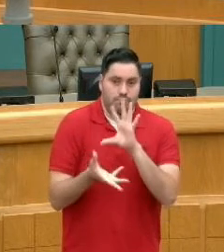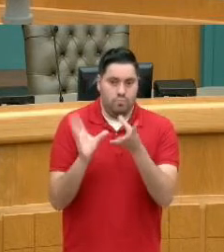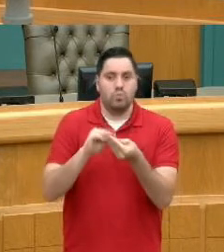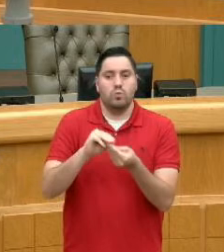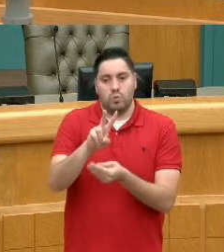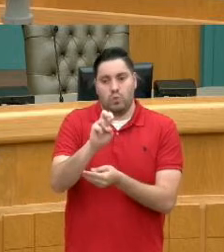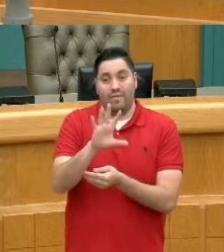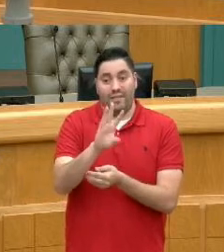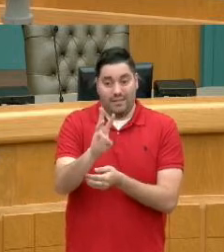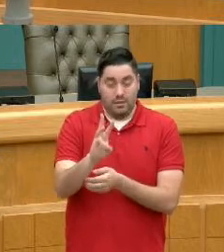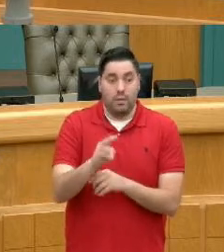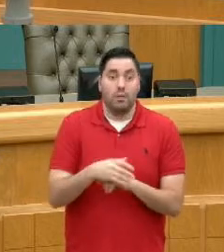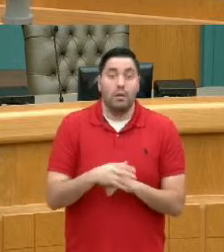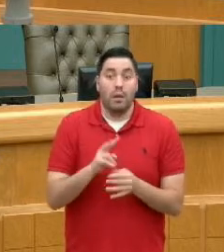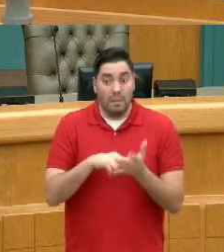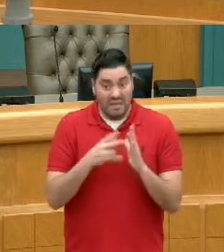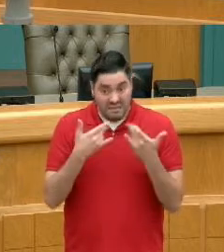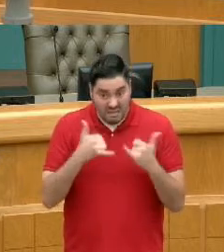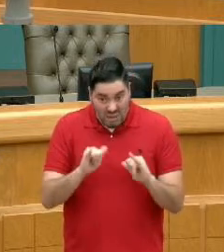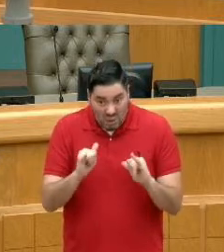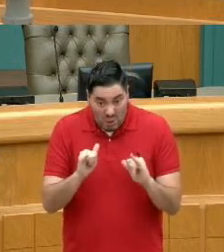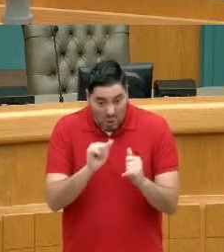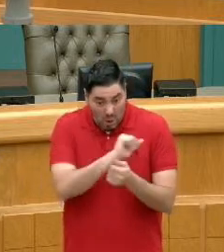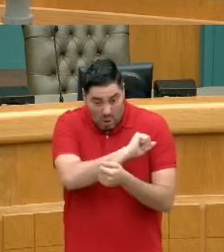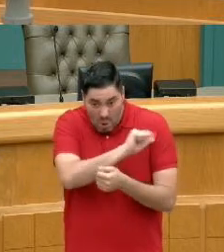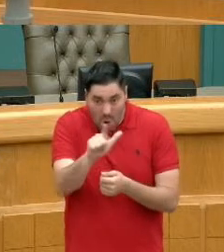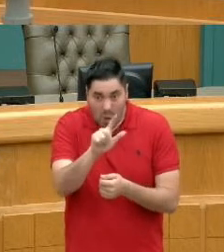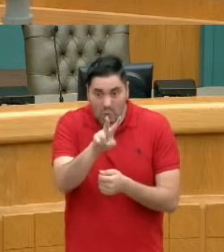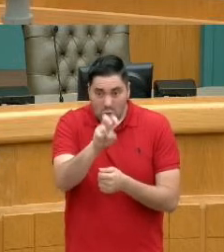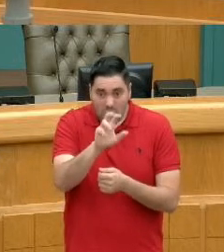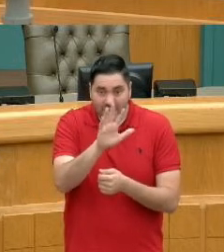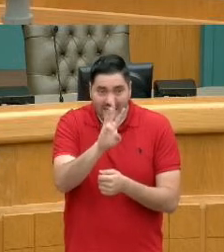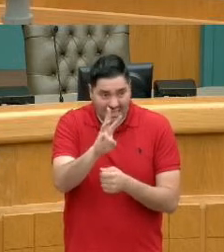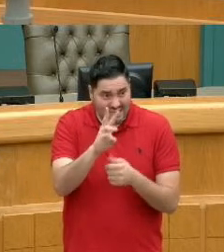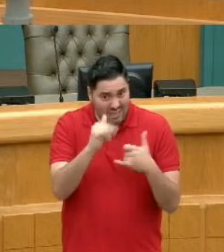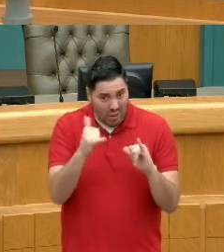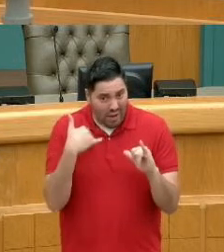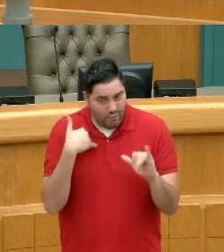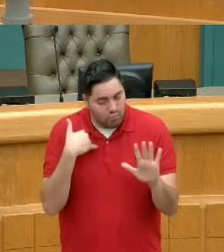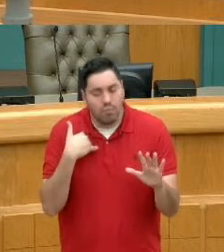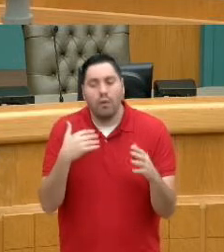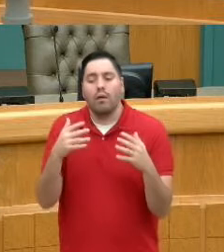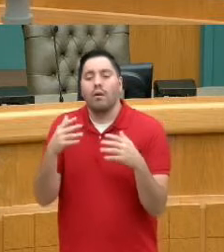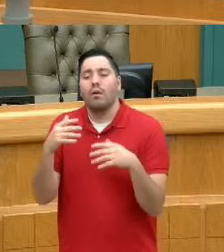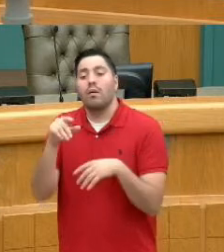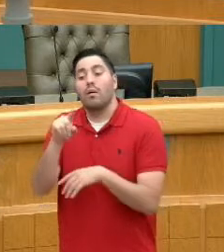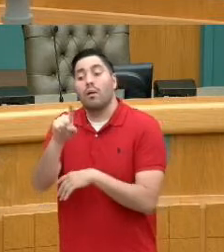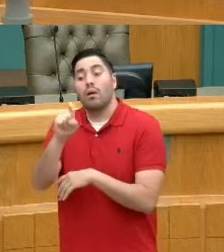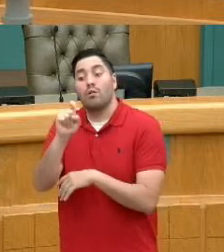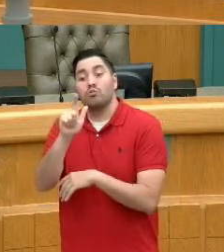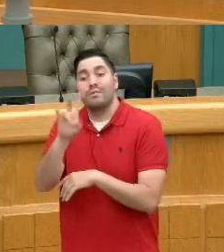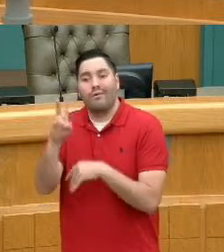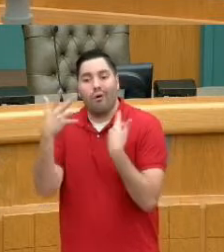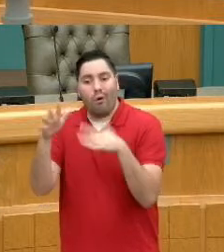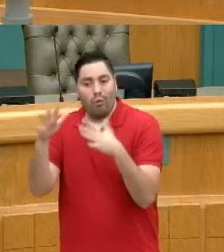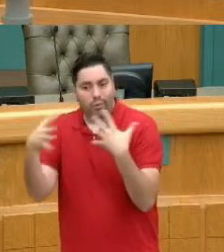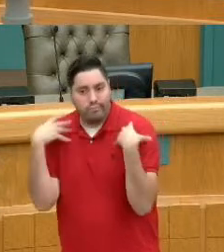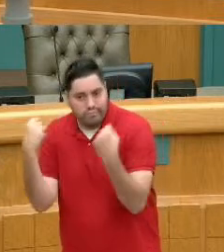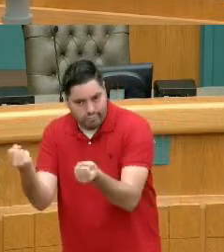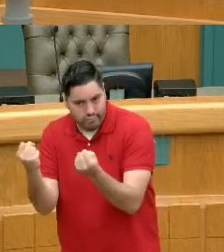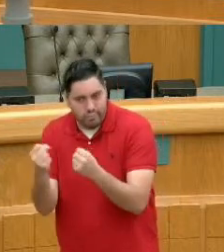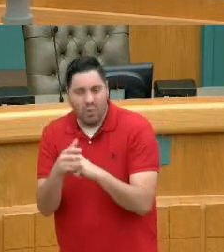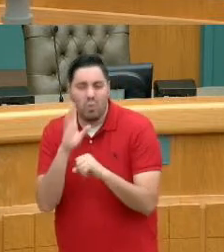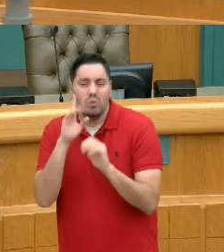all 256 are active cases. There's been a recovery rate of 127, and we'll show you a graph on that later.